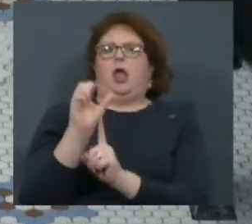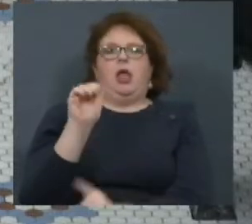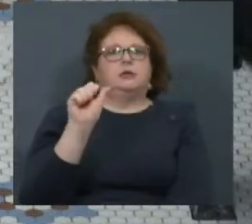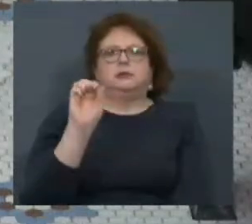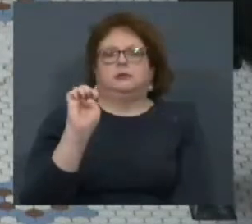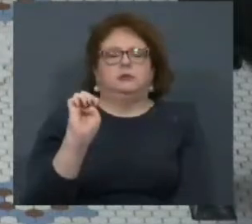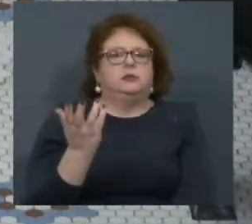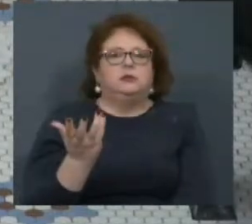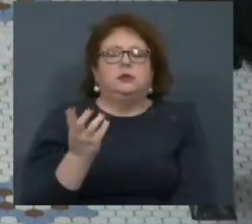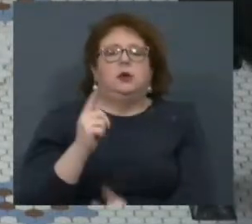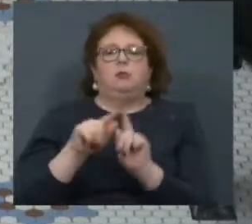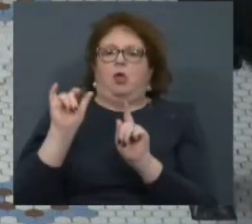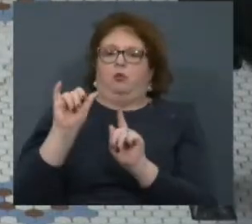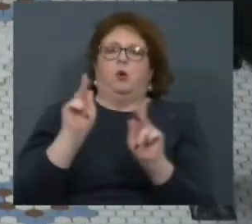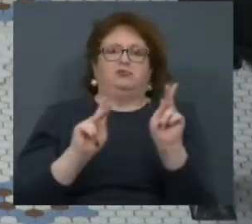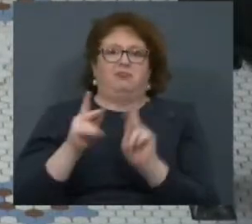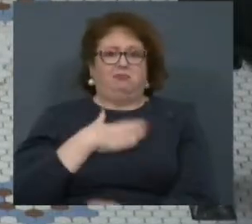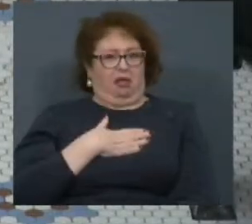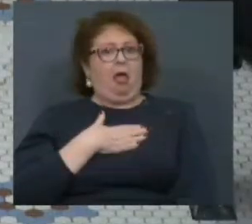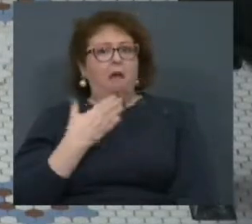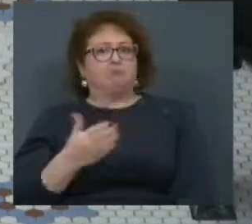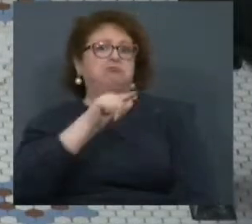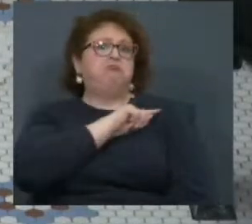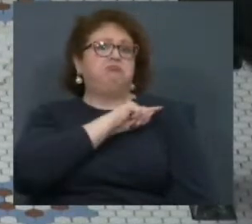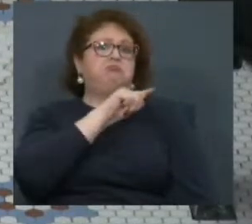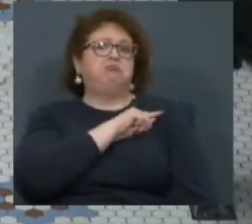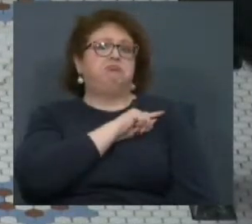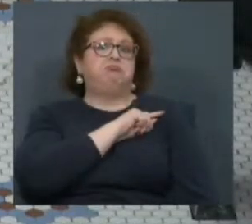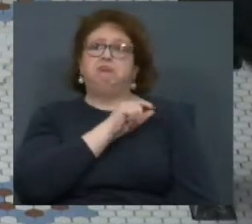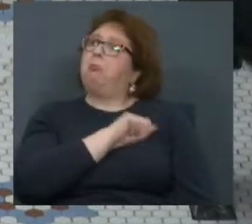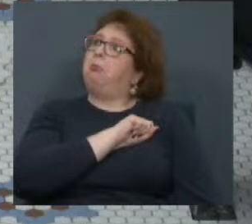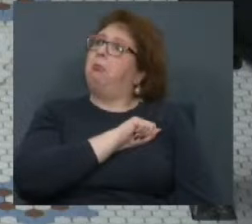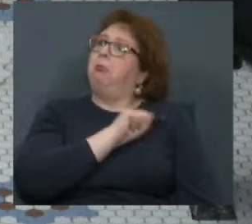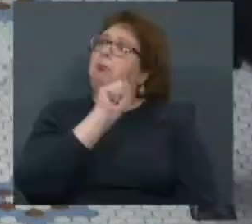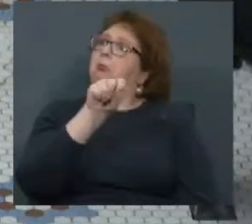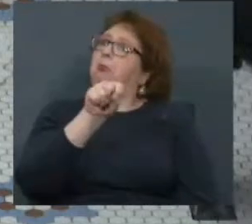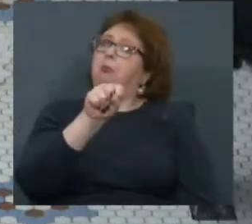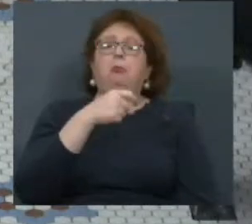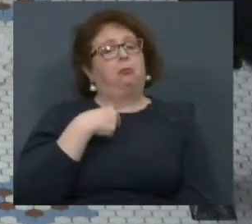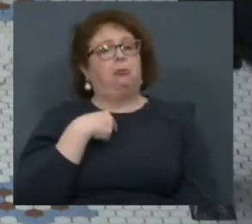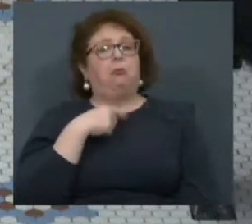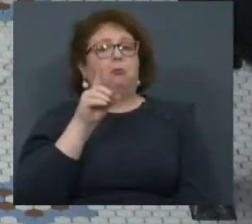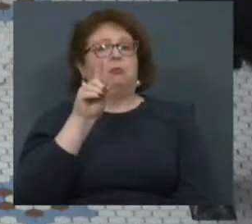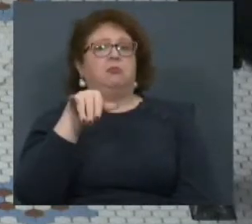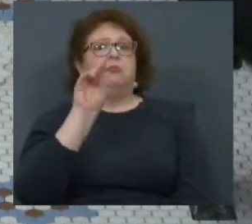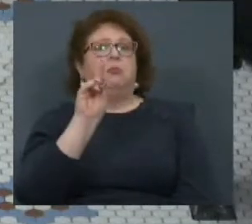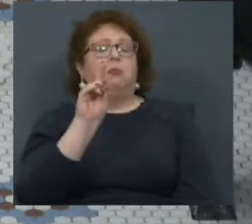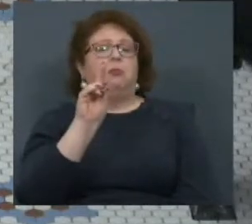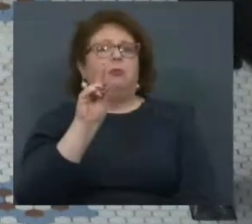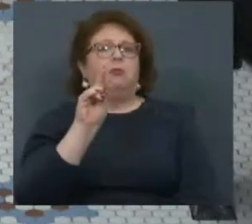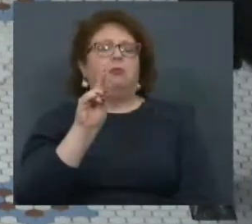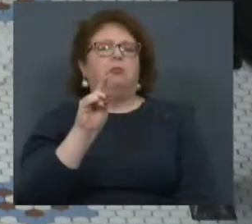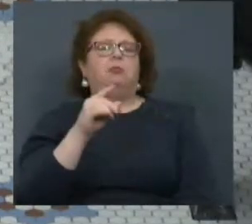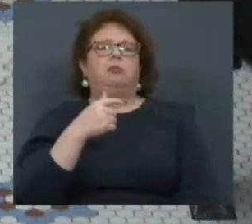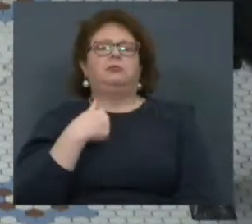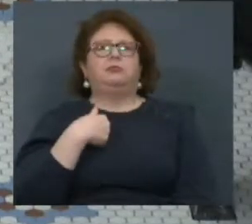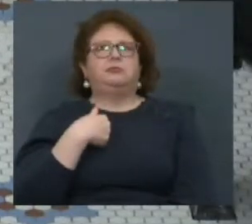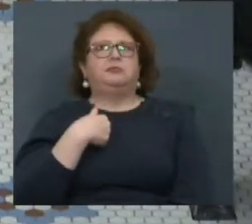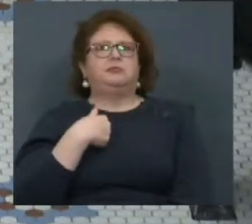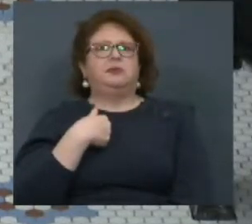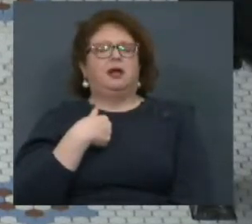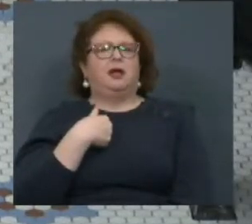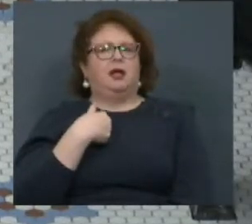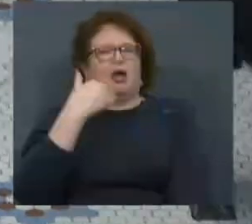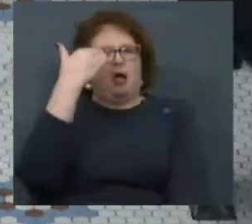these people admitted guilt, that they are guilty, and this is what they did. And I do know that